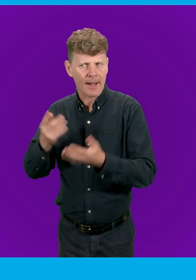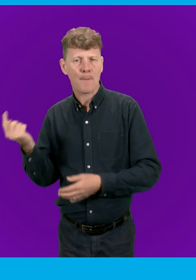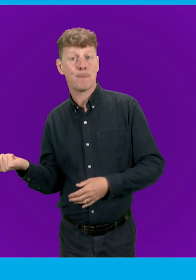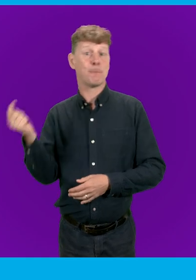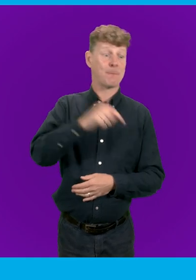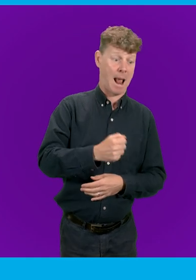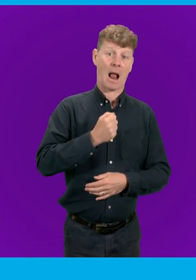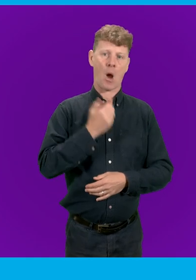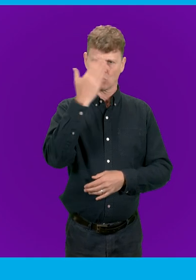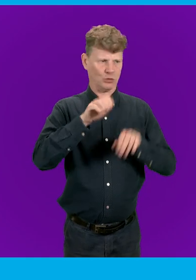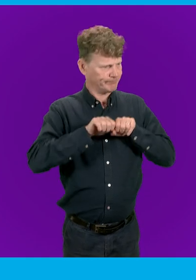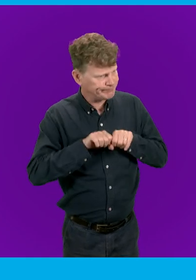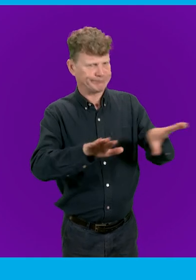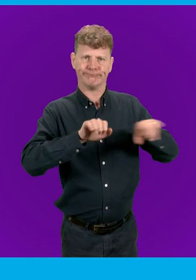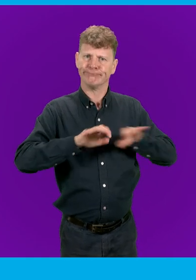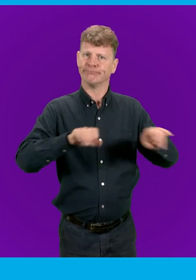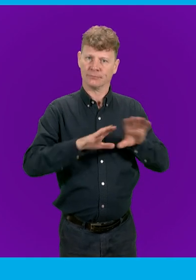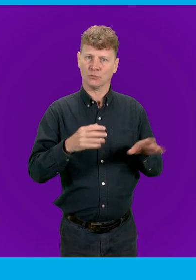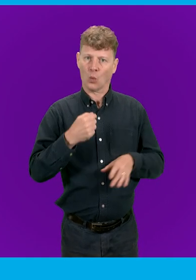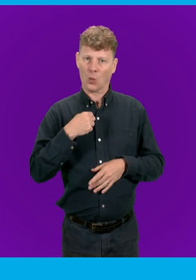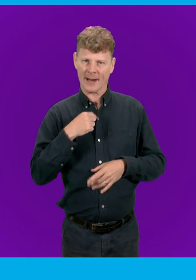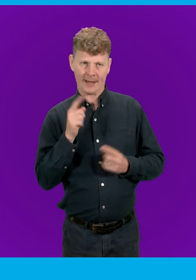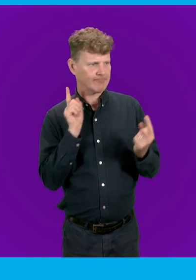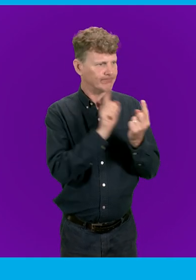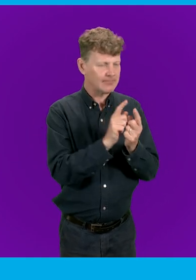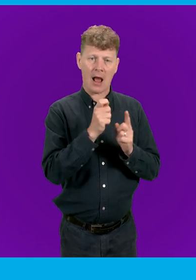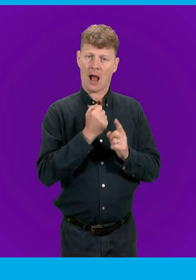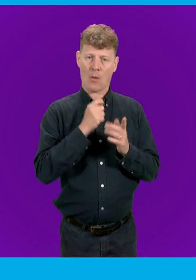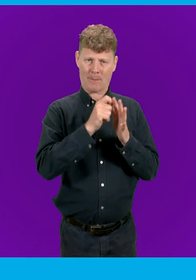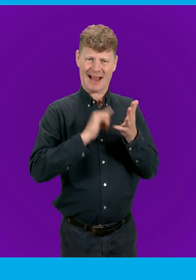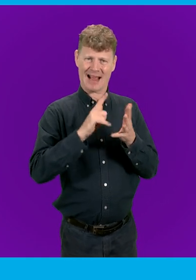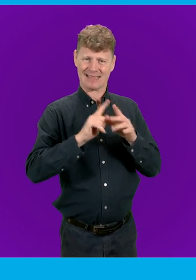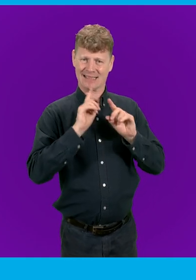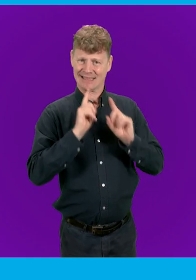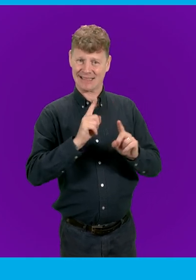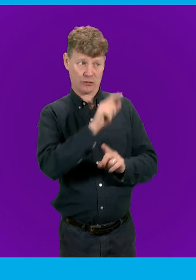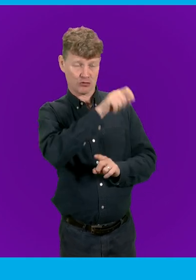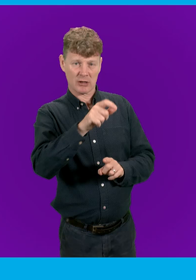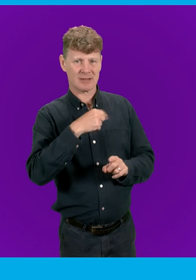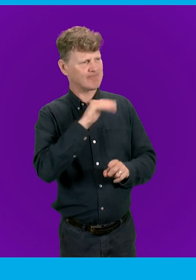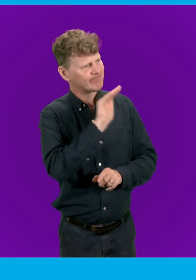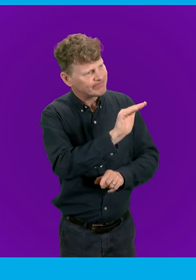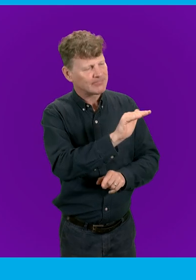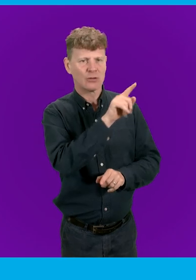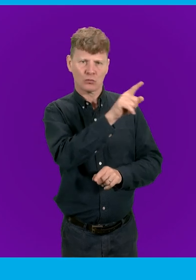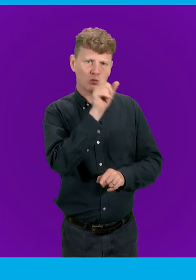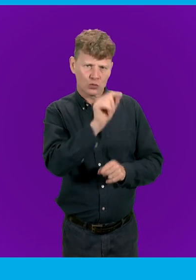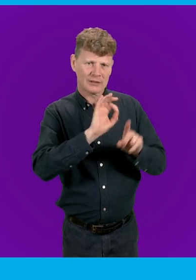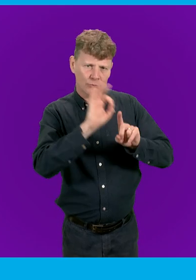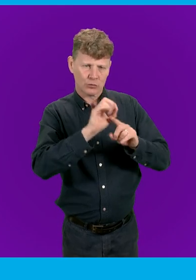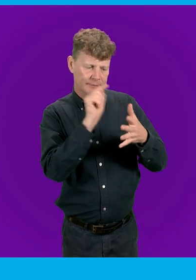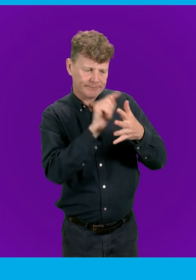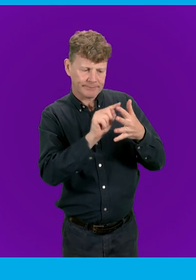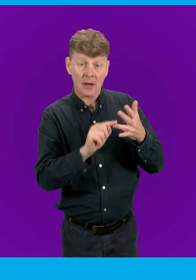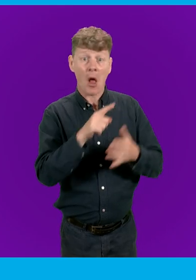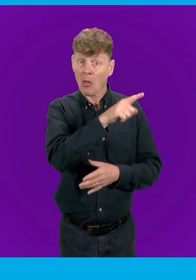further. So we spoke to our PSE teachers and spoke to them about things that we thought they could do to improve, and they